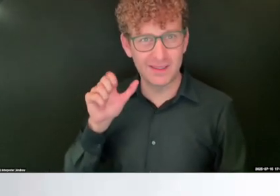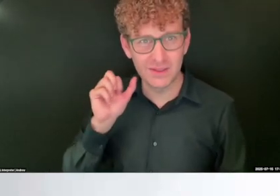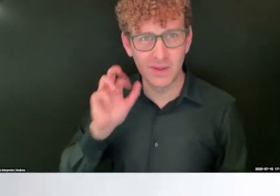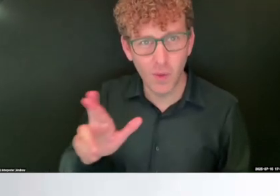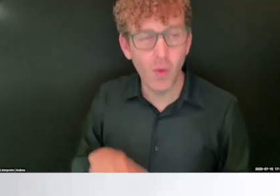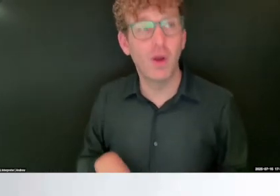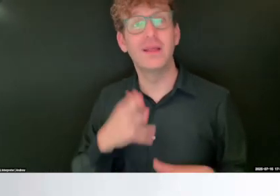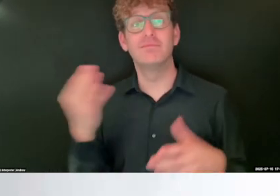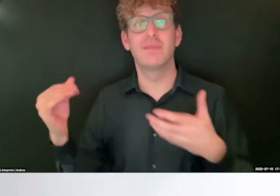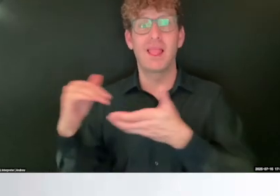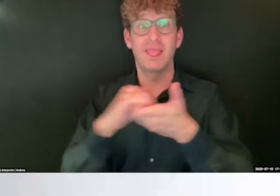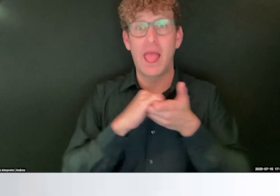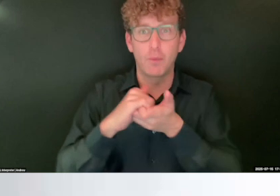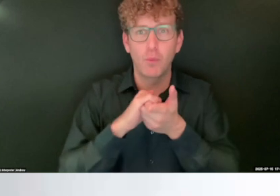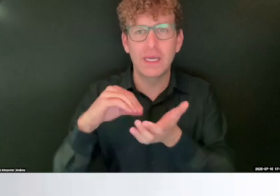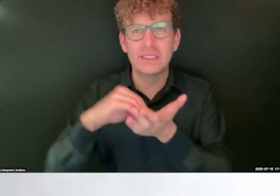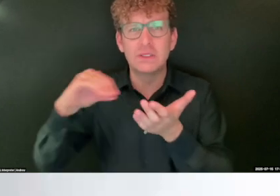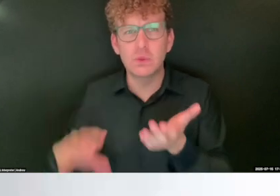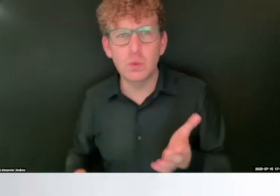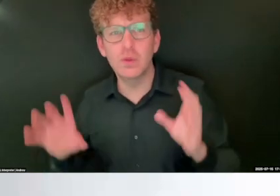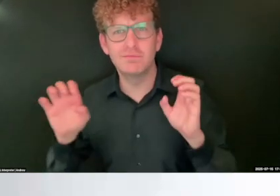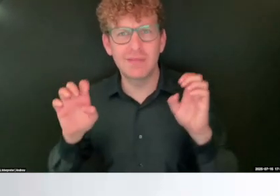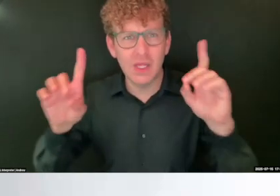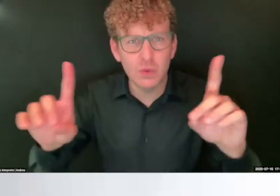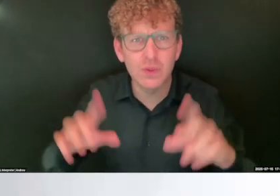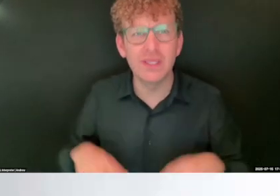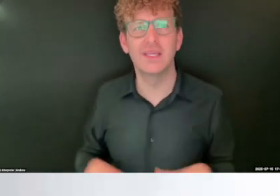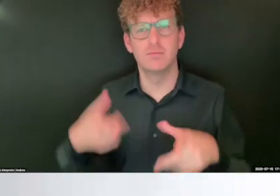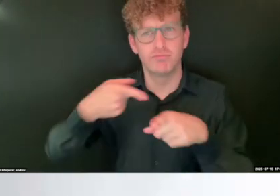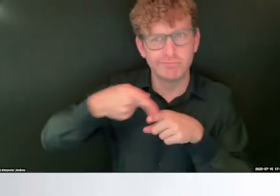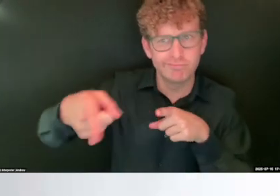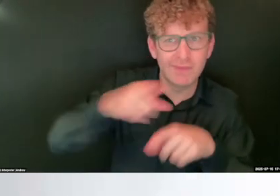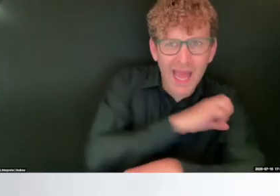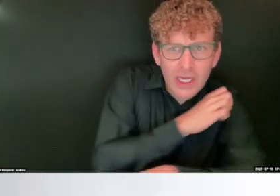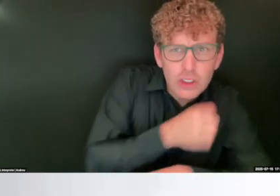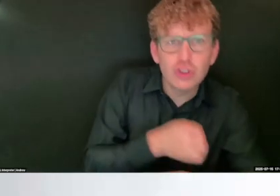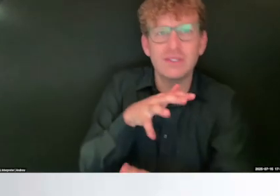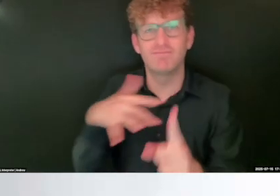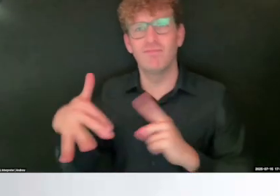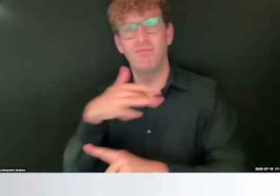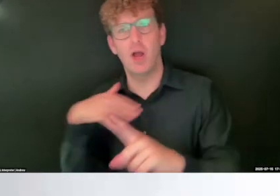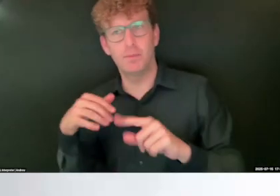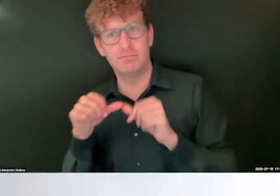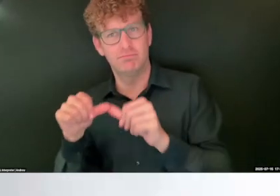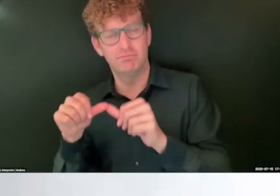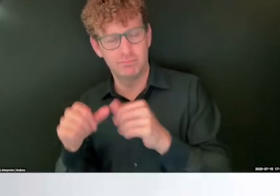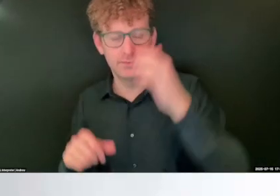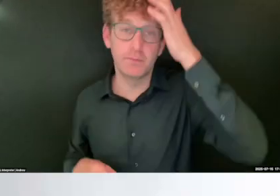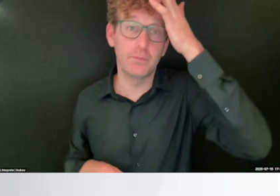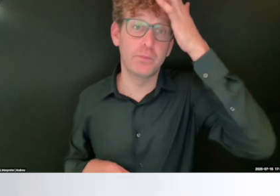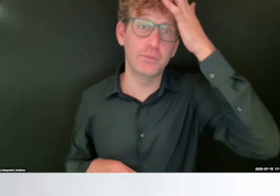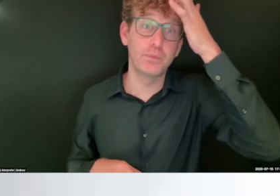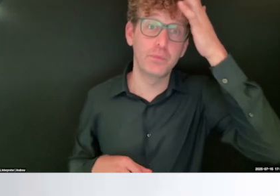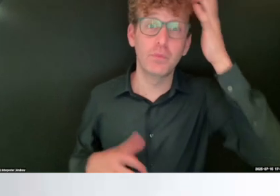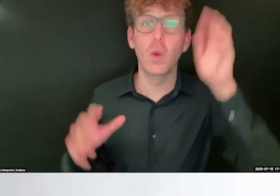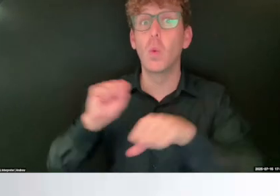Our workgroup presentation discussed challenges and lessons learned, including electric vehicle procurement and deployment. Next